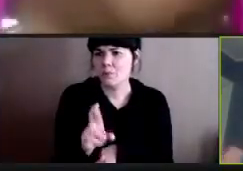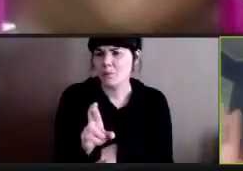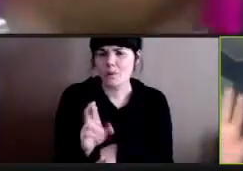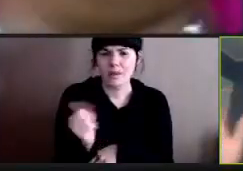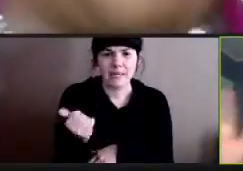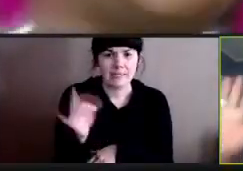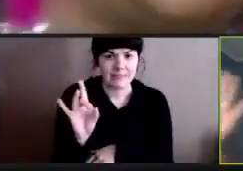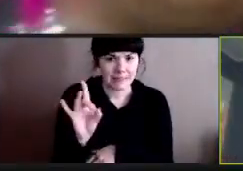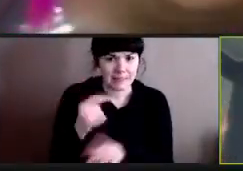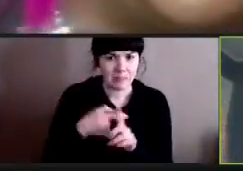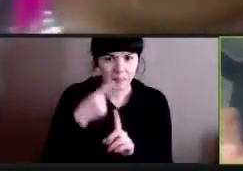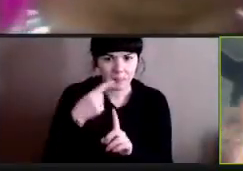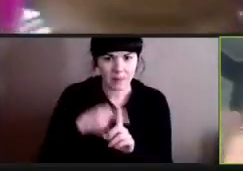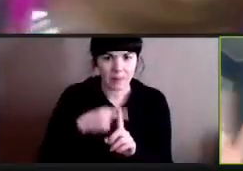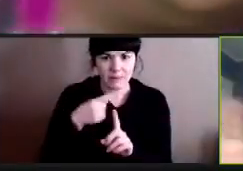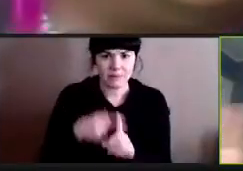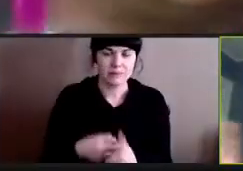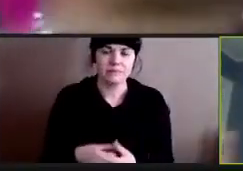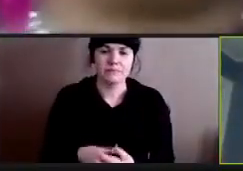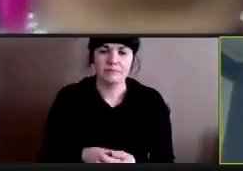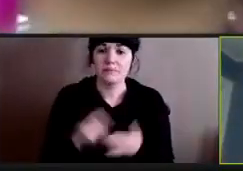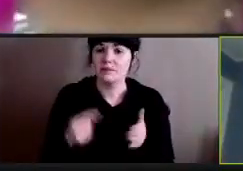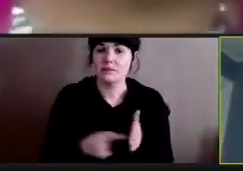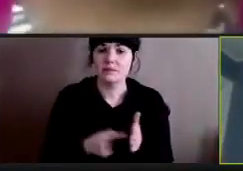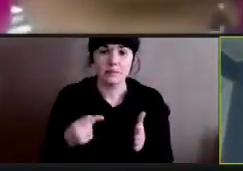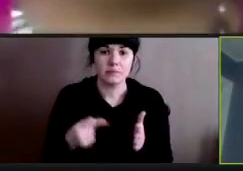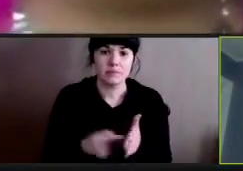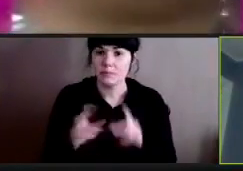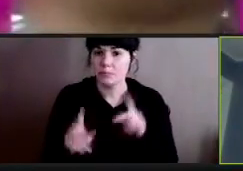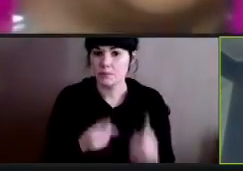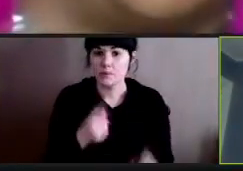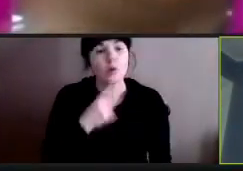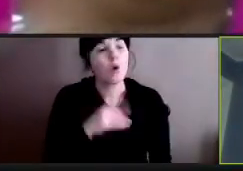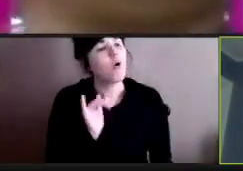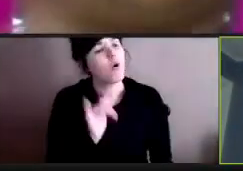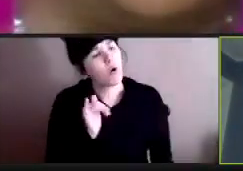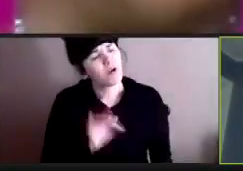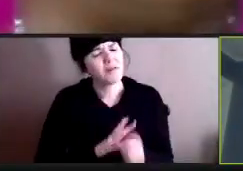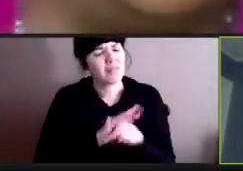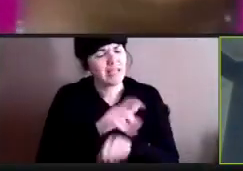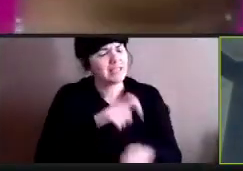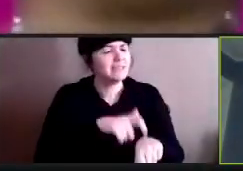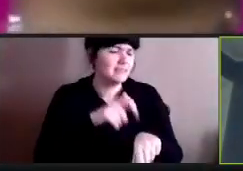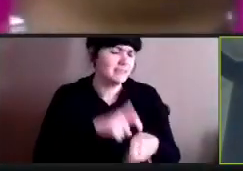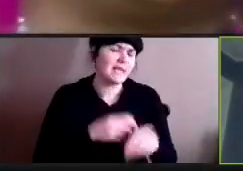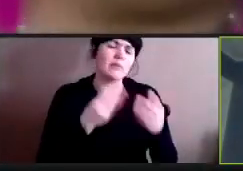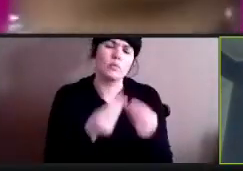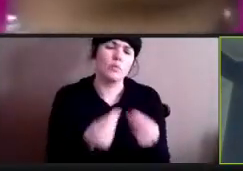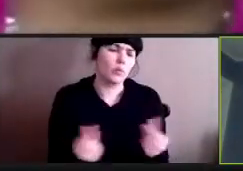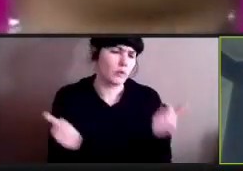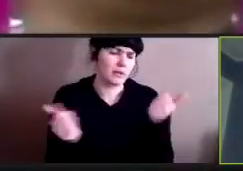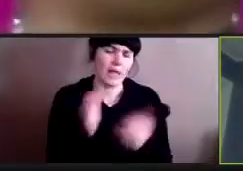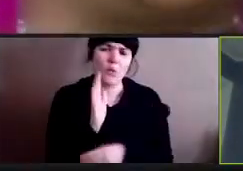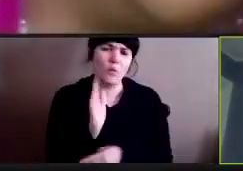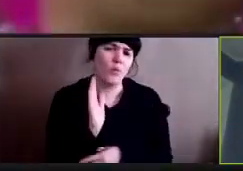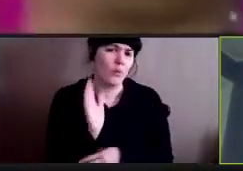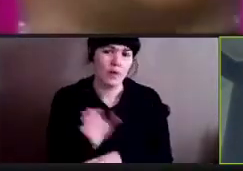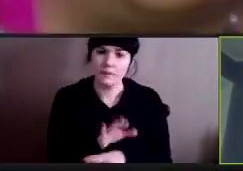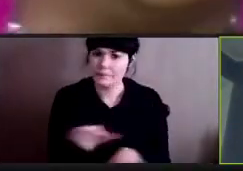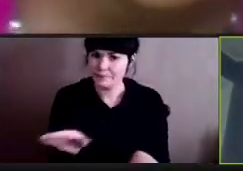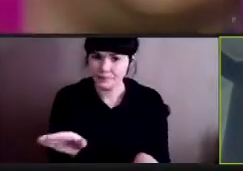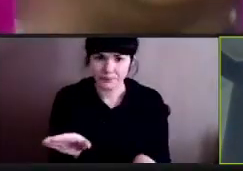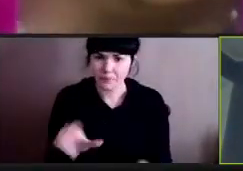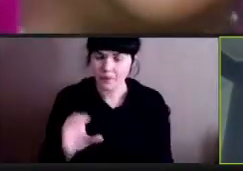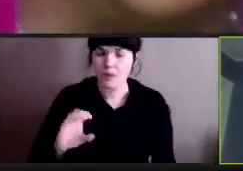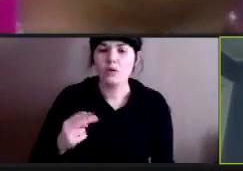may say, oh, well, that's enough time to duke this out. The issue with that, and someone, I think it was Christine that brought this point up, and I've been